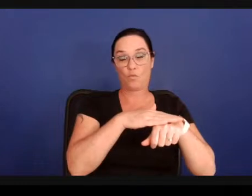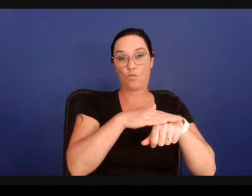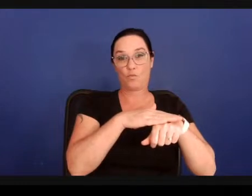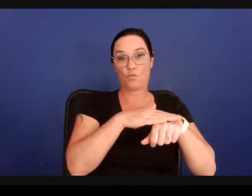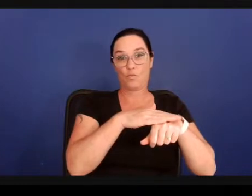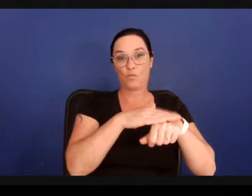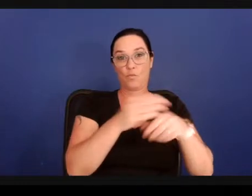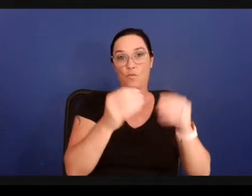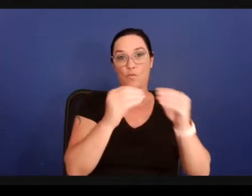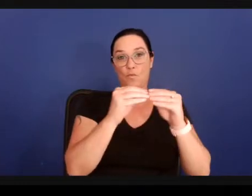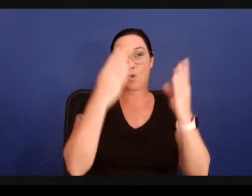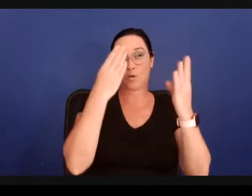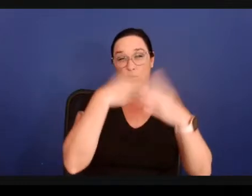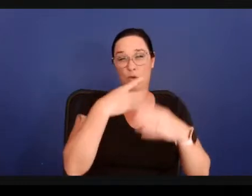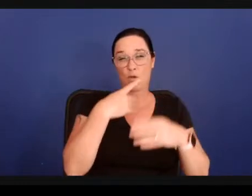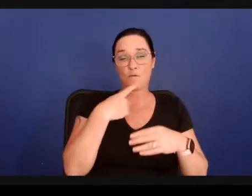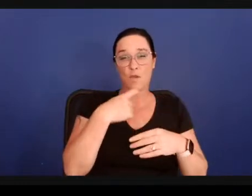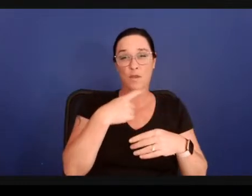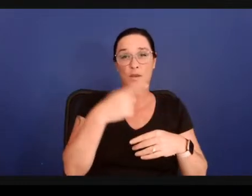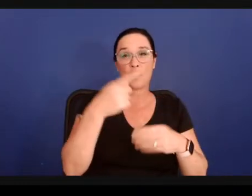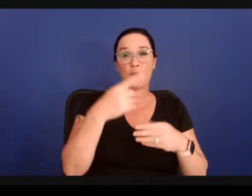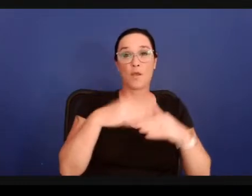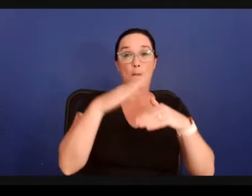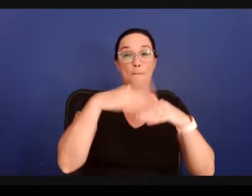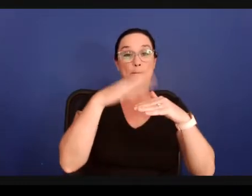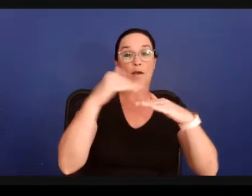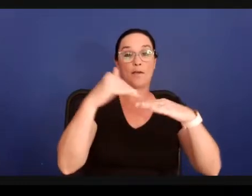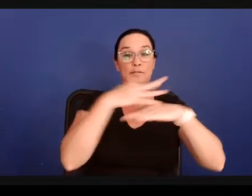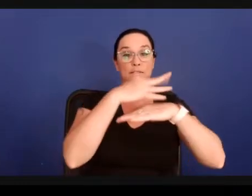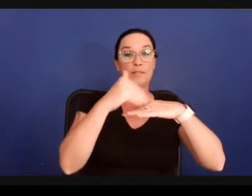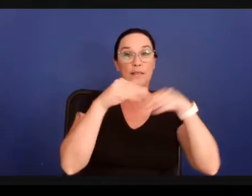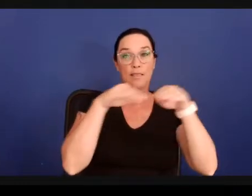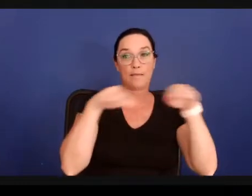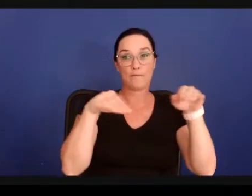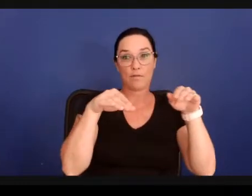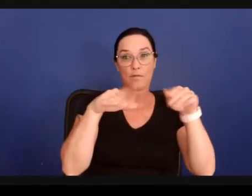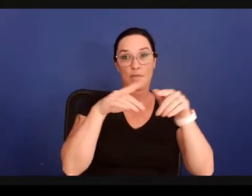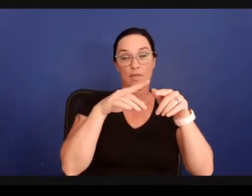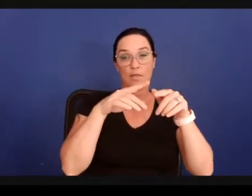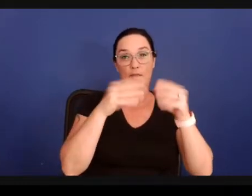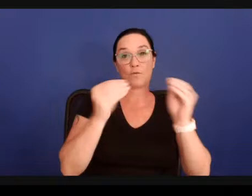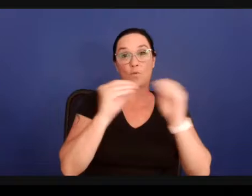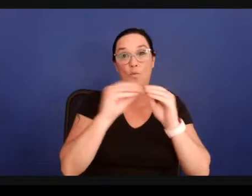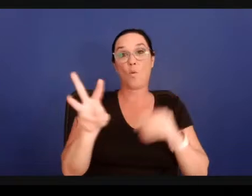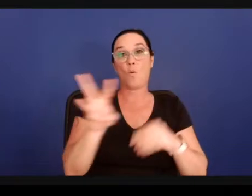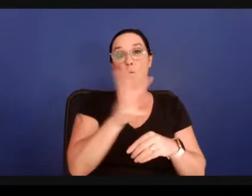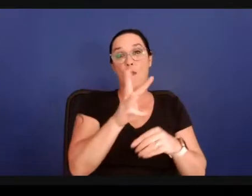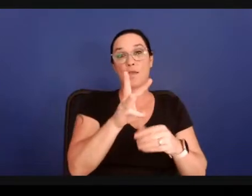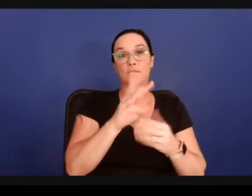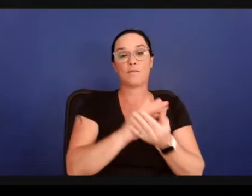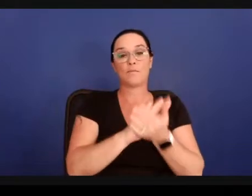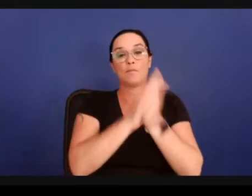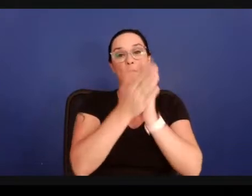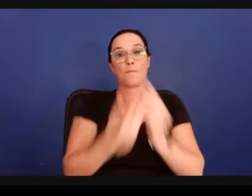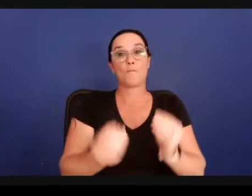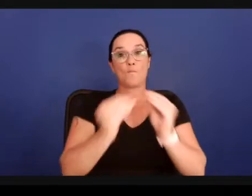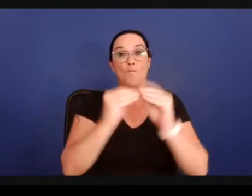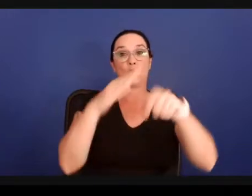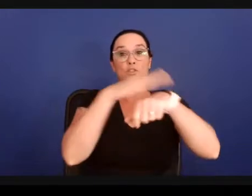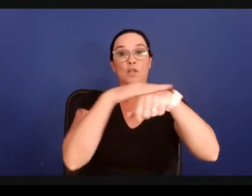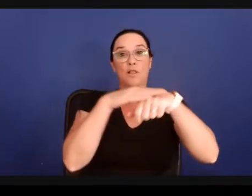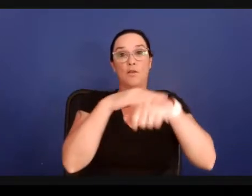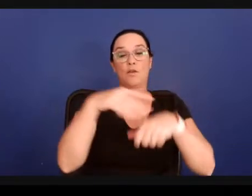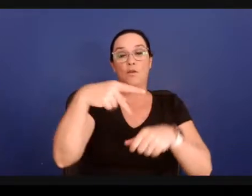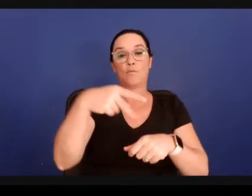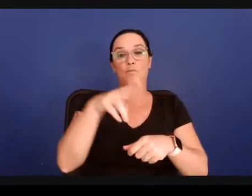maroon colored ones are all above sea level here, right? So you can see that the further you go to the west, the shallower they become towards Pu'uko. That's